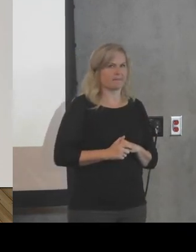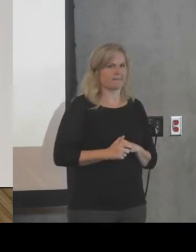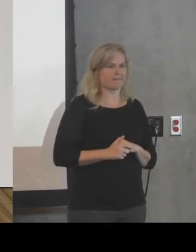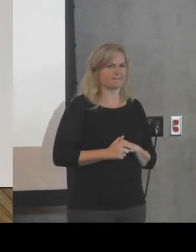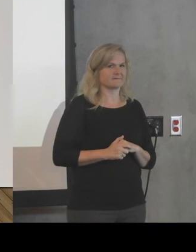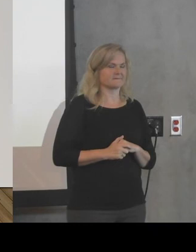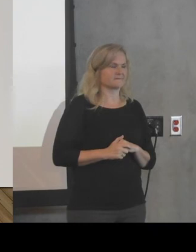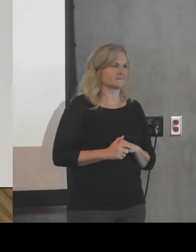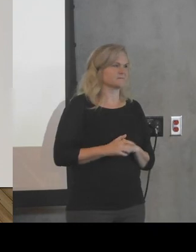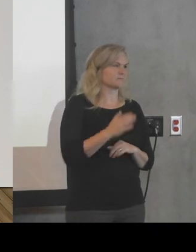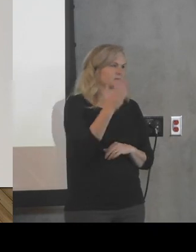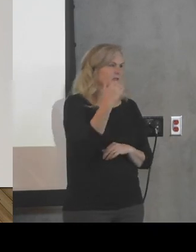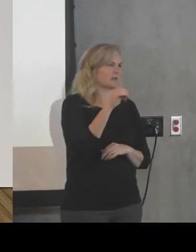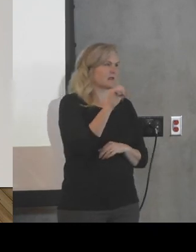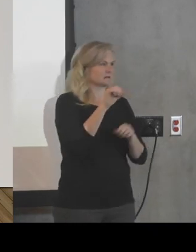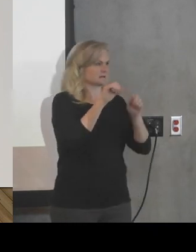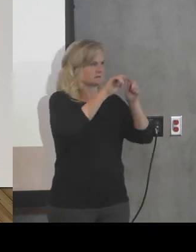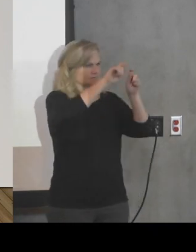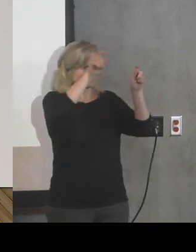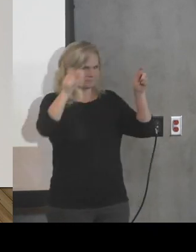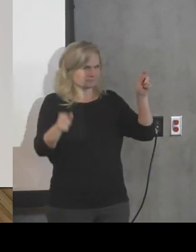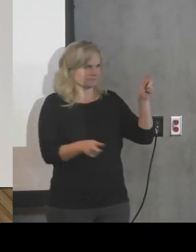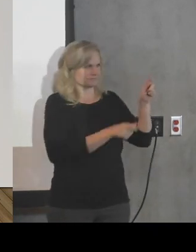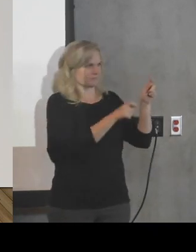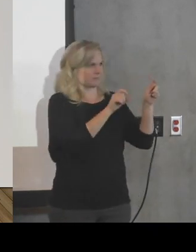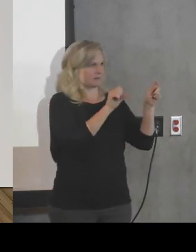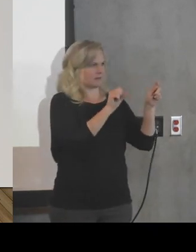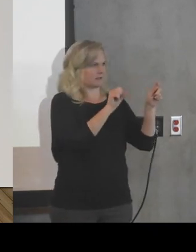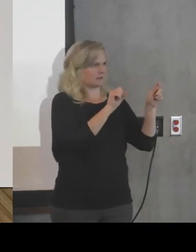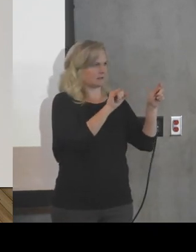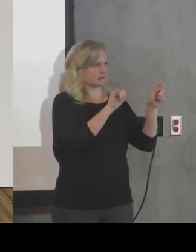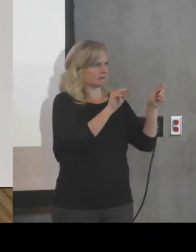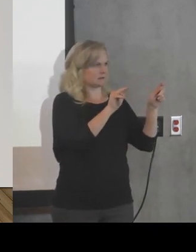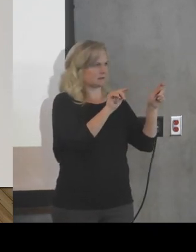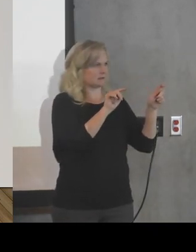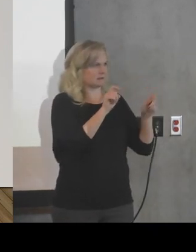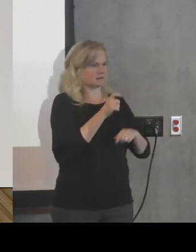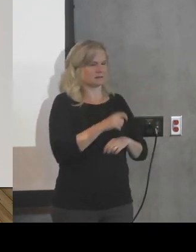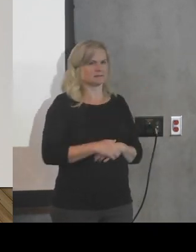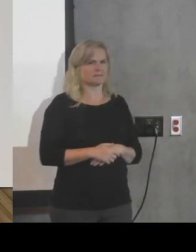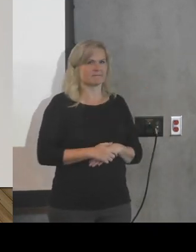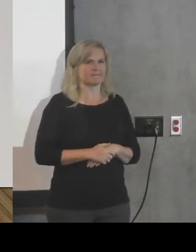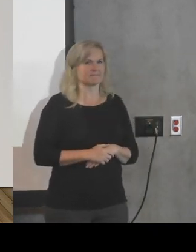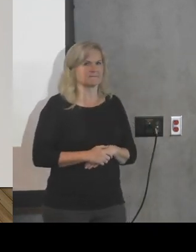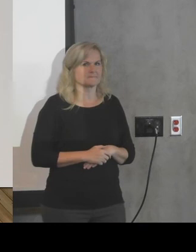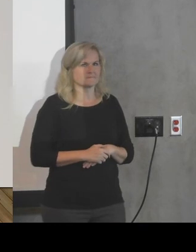syntax, which is sentence structure.